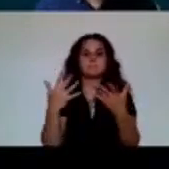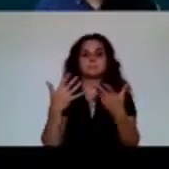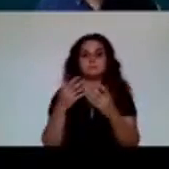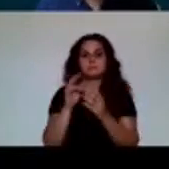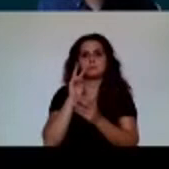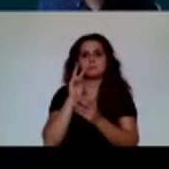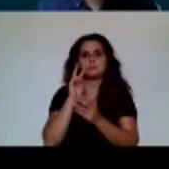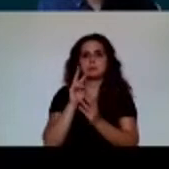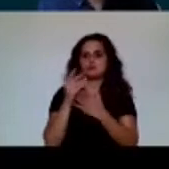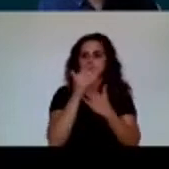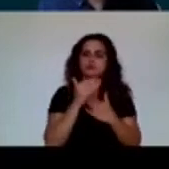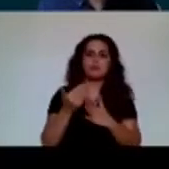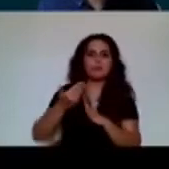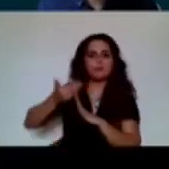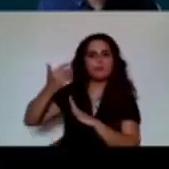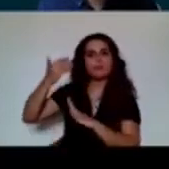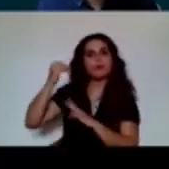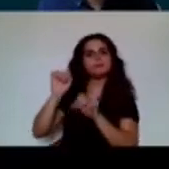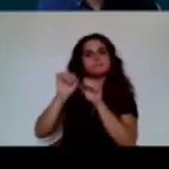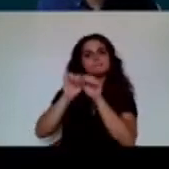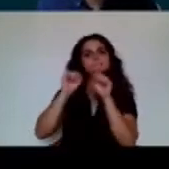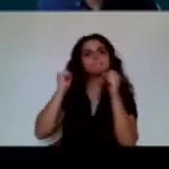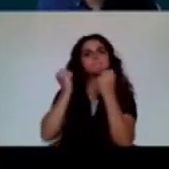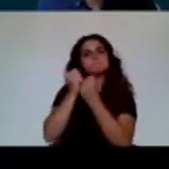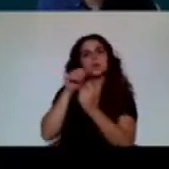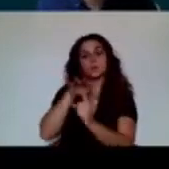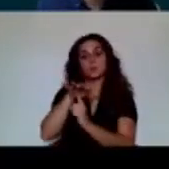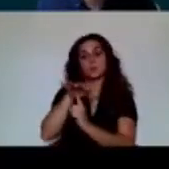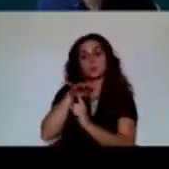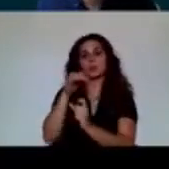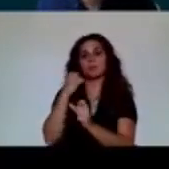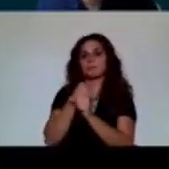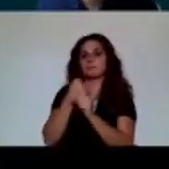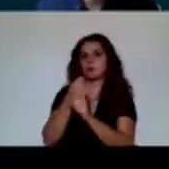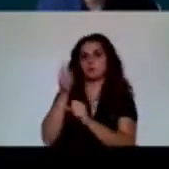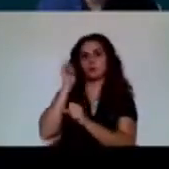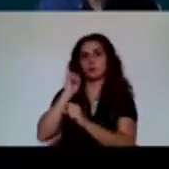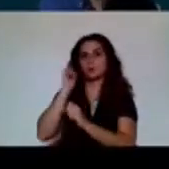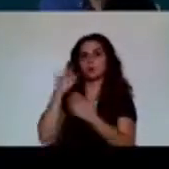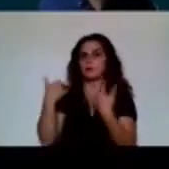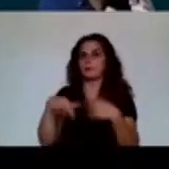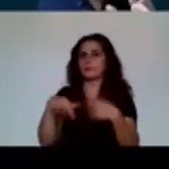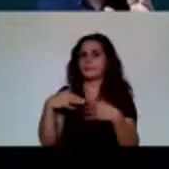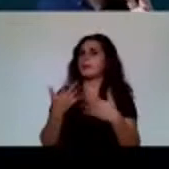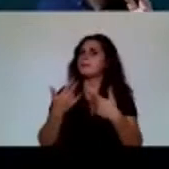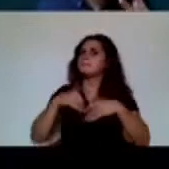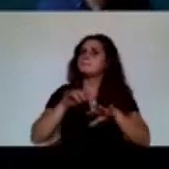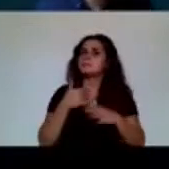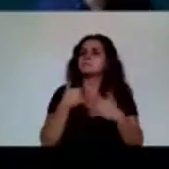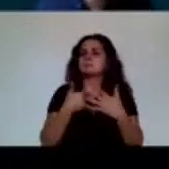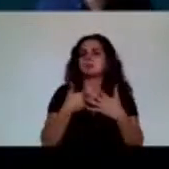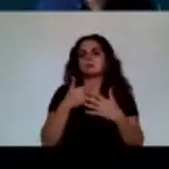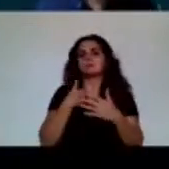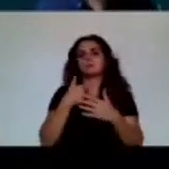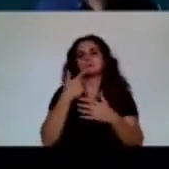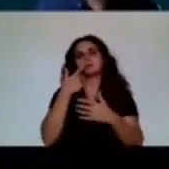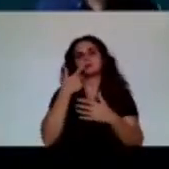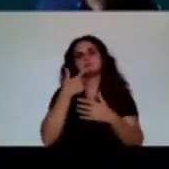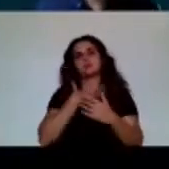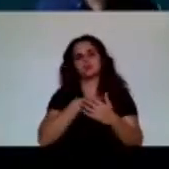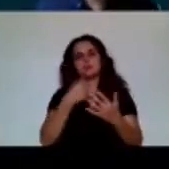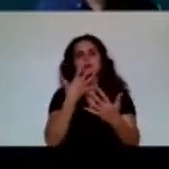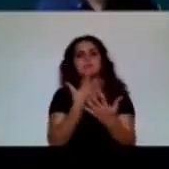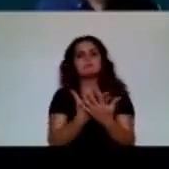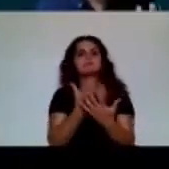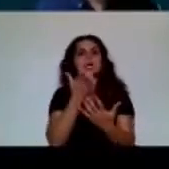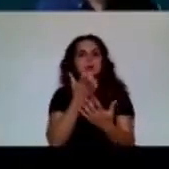previous studies that social norms do play an important role. But now I would like to highlight the